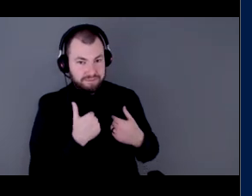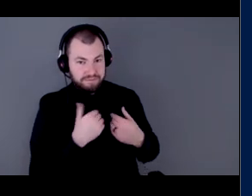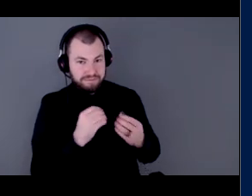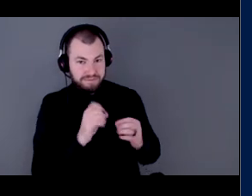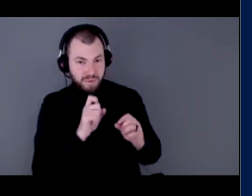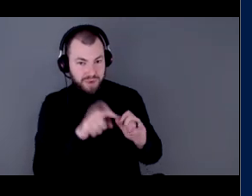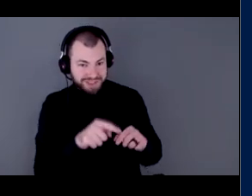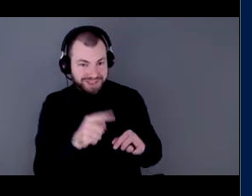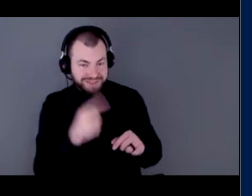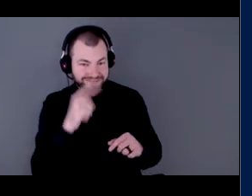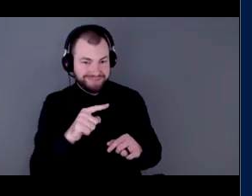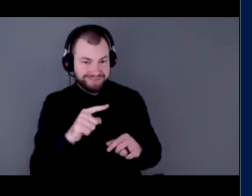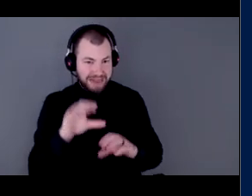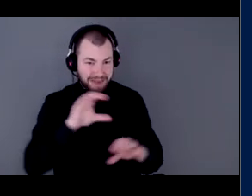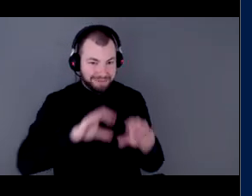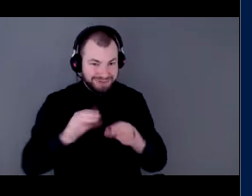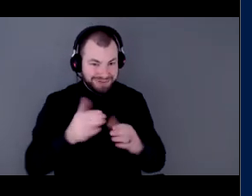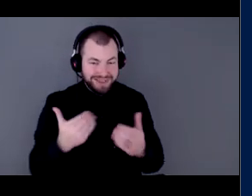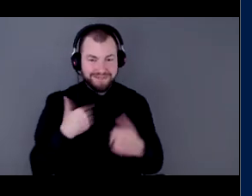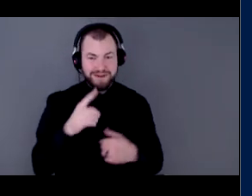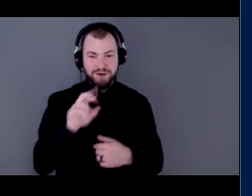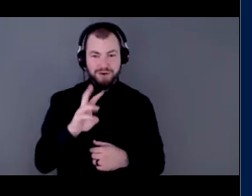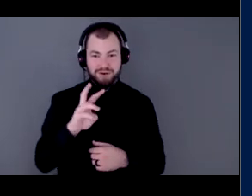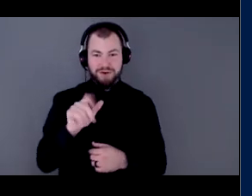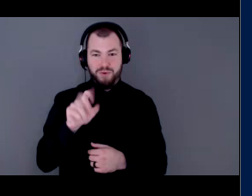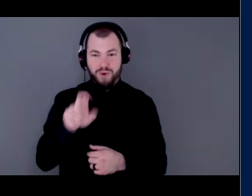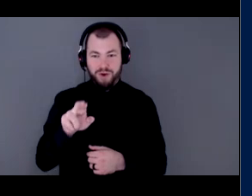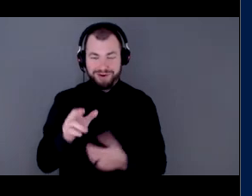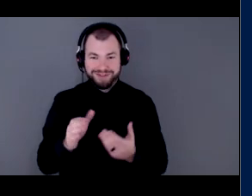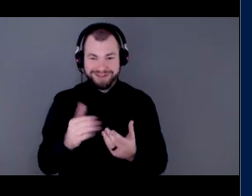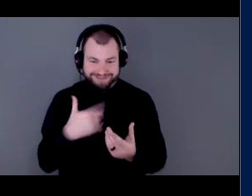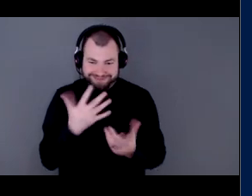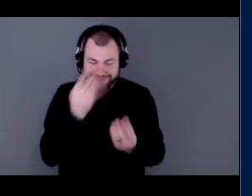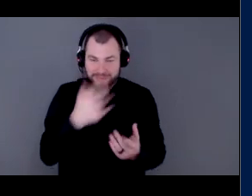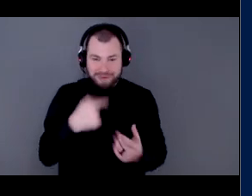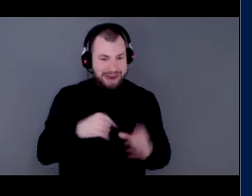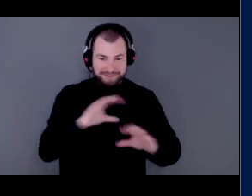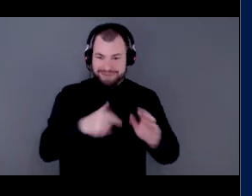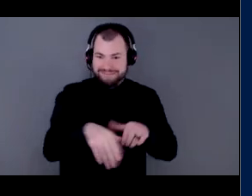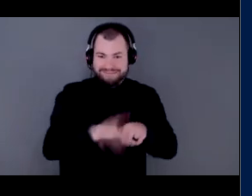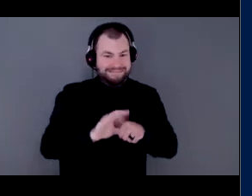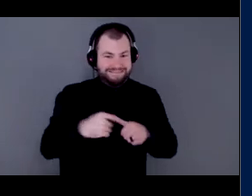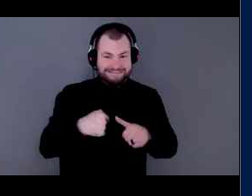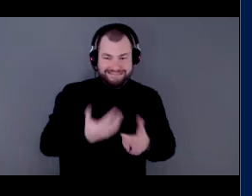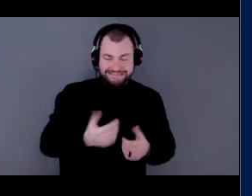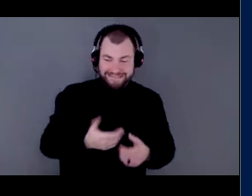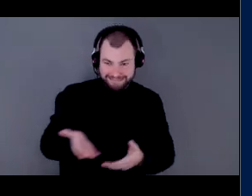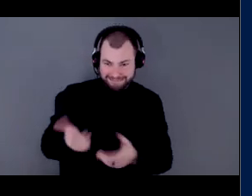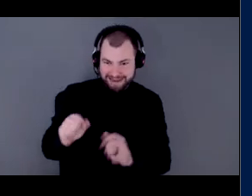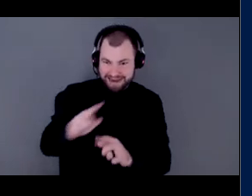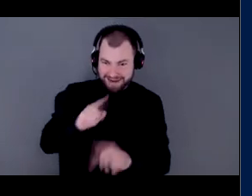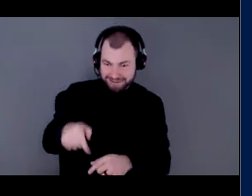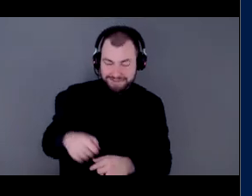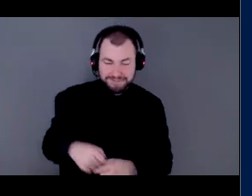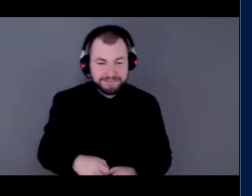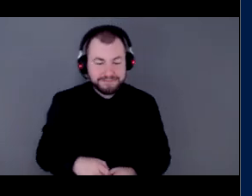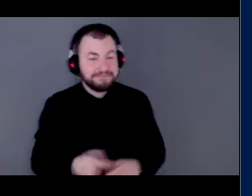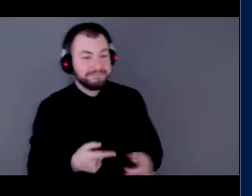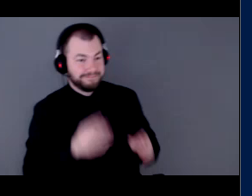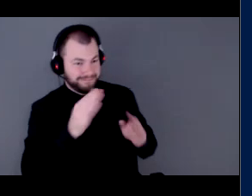here to answer you. If I scared you by telling that I don't know chemistry. Yeah. Hi, thank you. A great